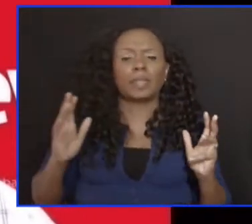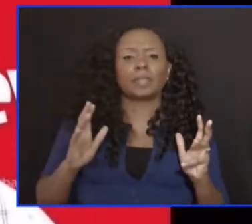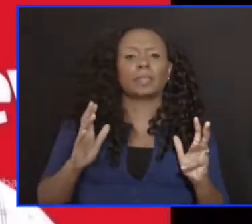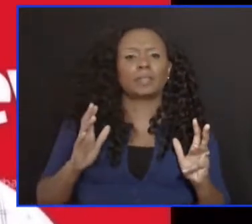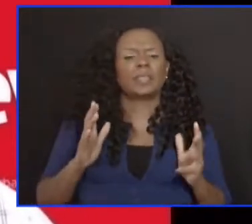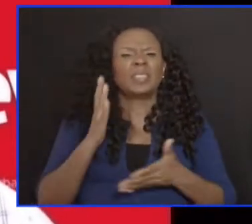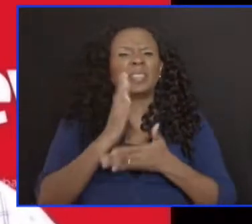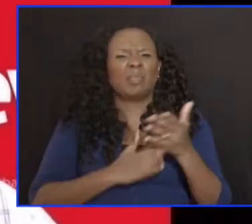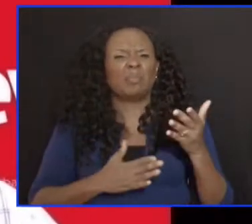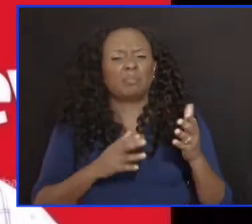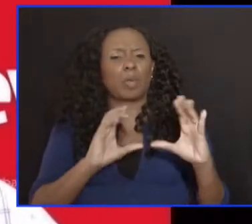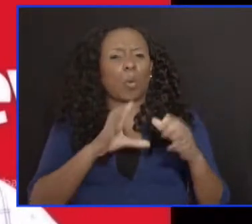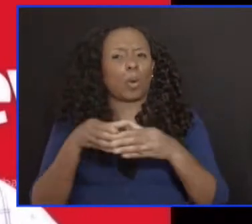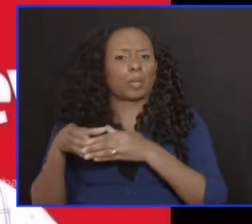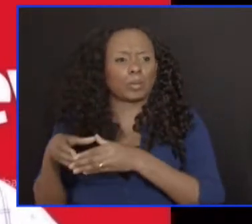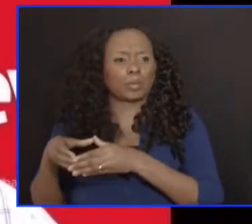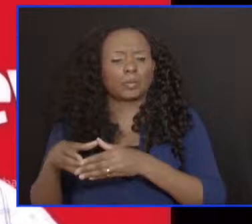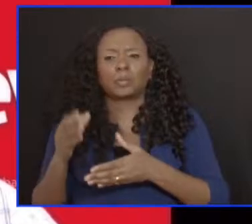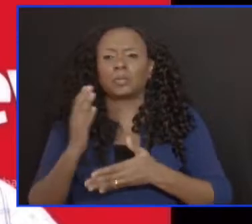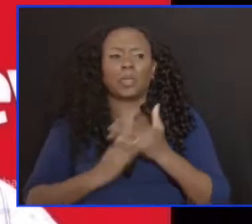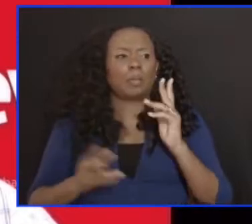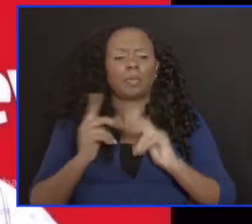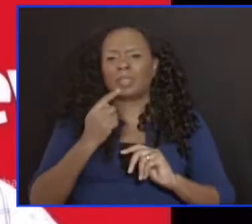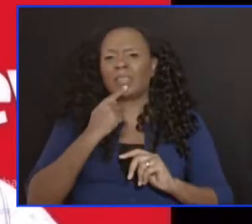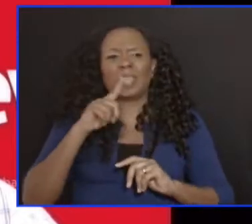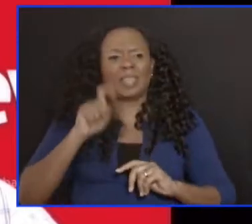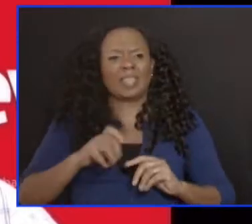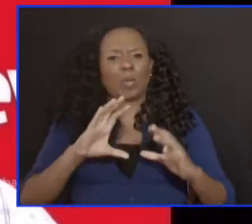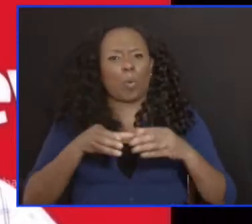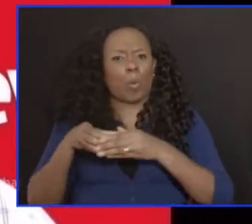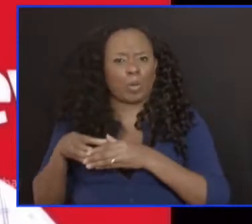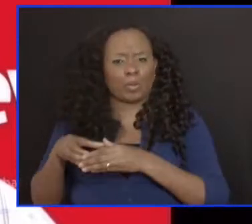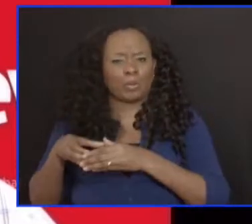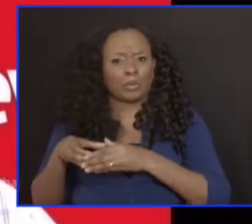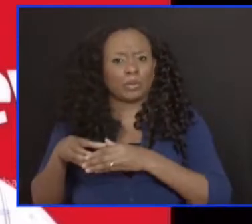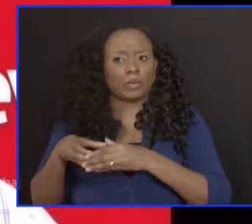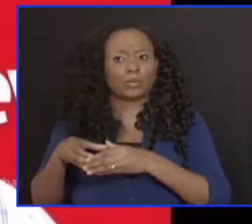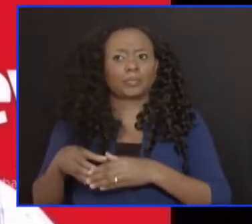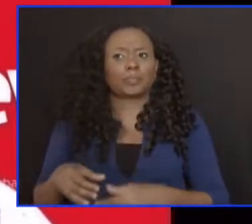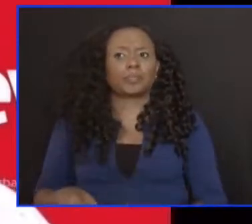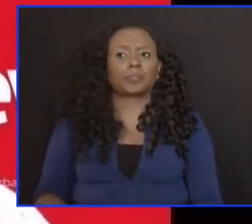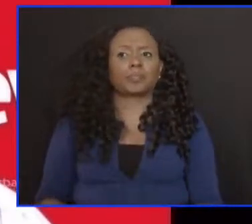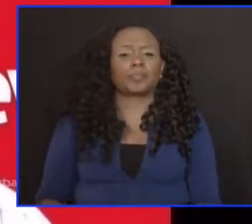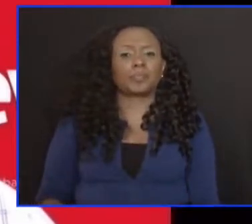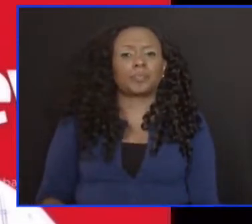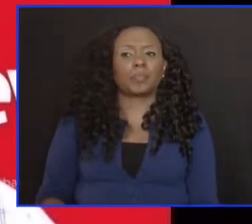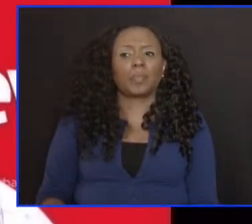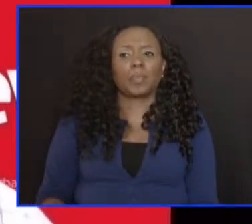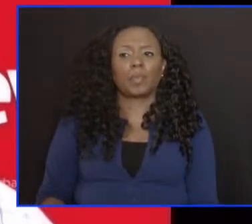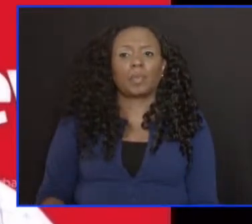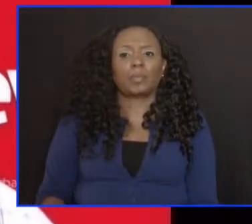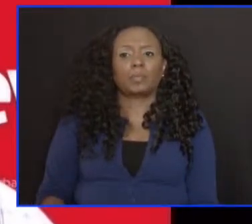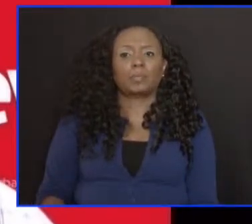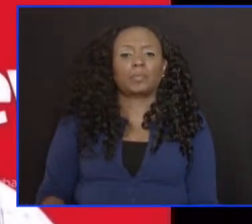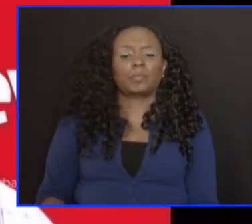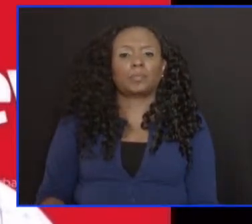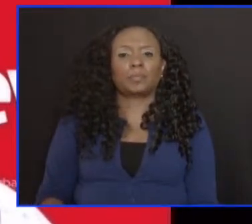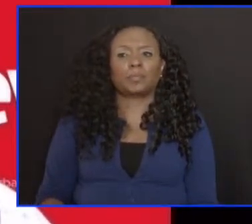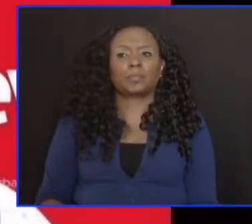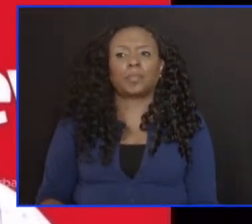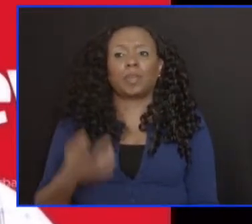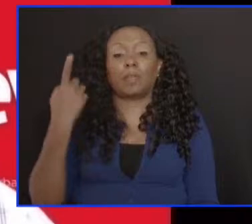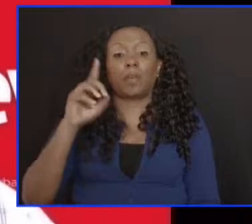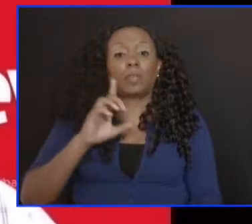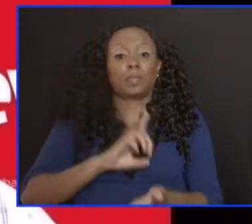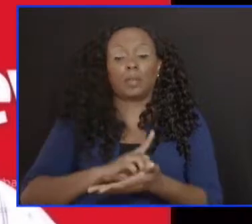of curtailing spread. Now, should the potential person exposed, and this is a question I guess directed to